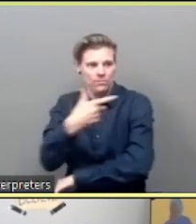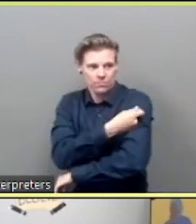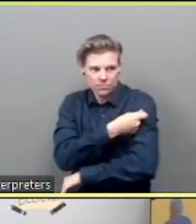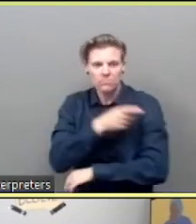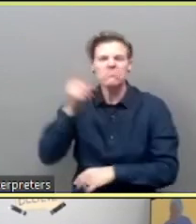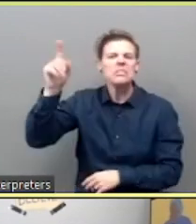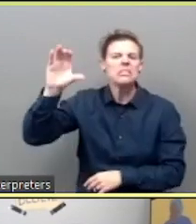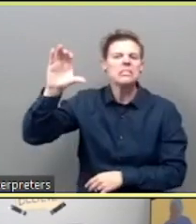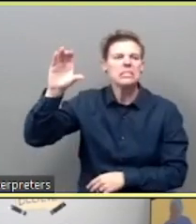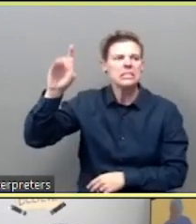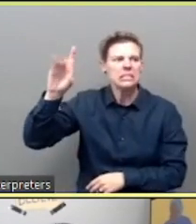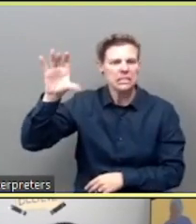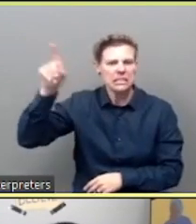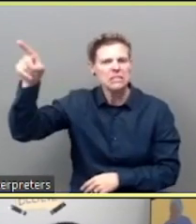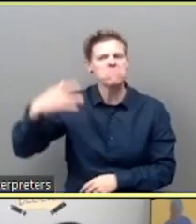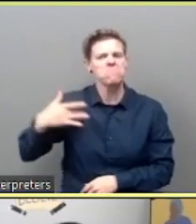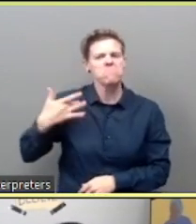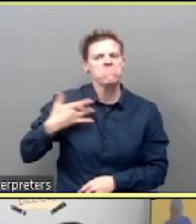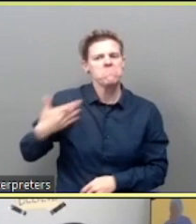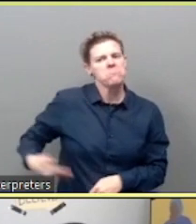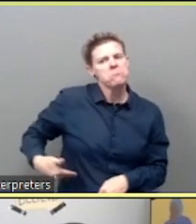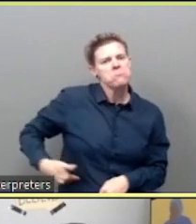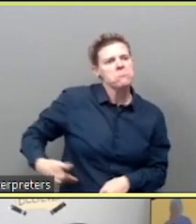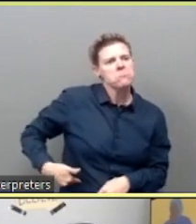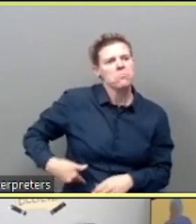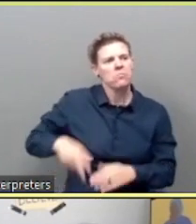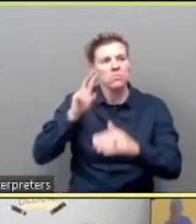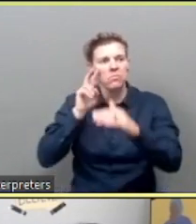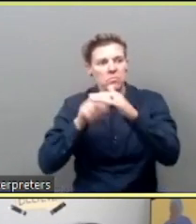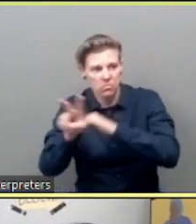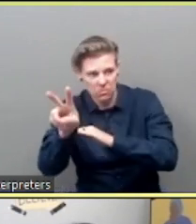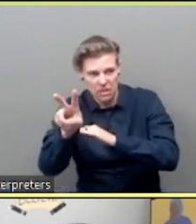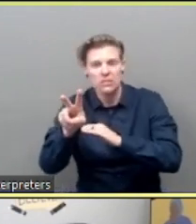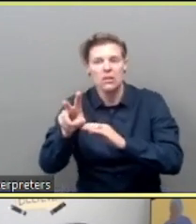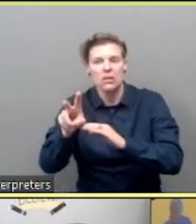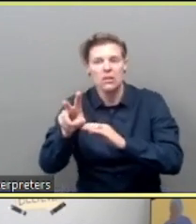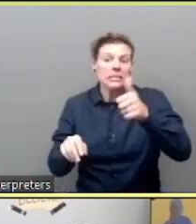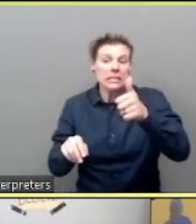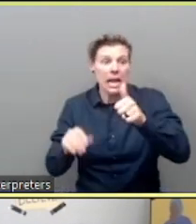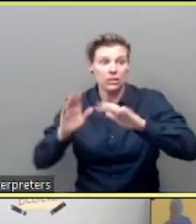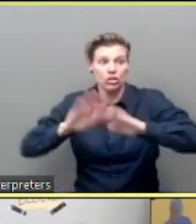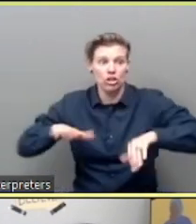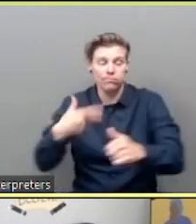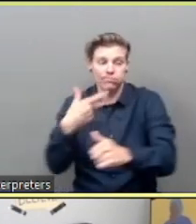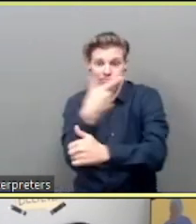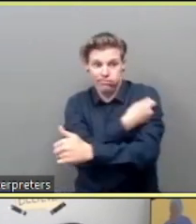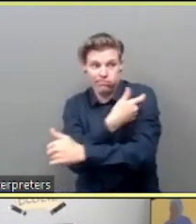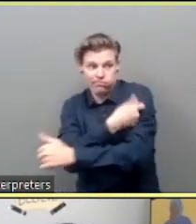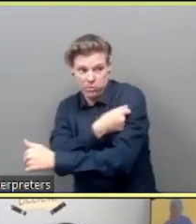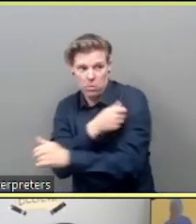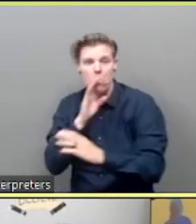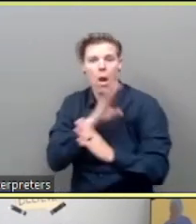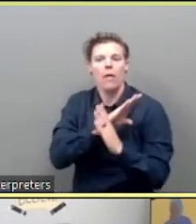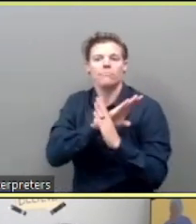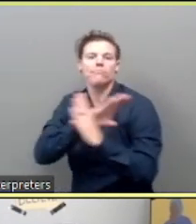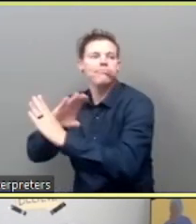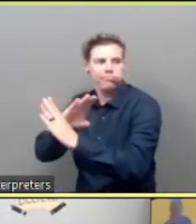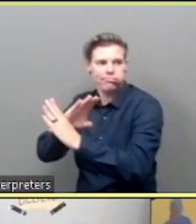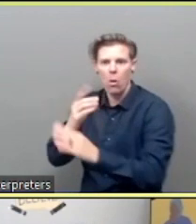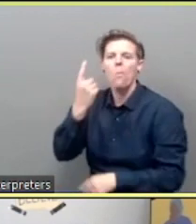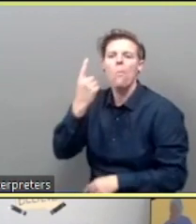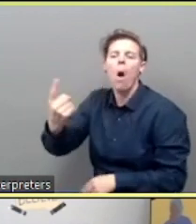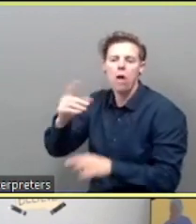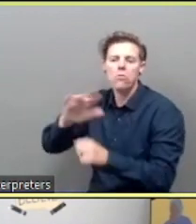every 10 children we vaccinate, we actually can prevent a single case of COVID-19 in another